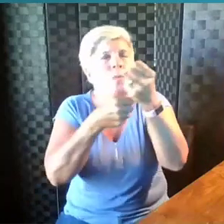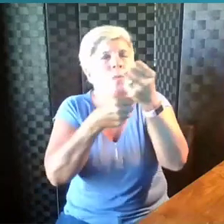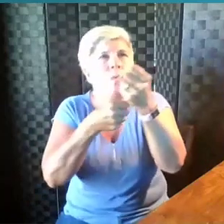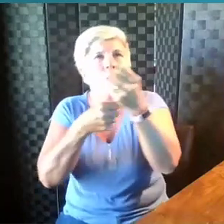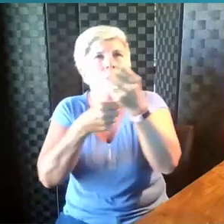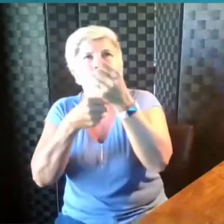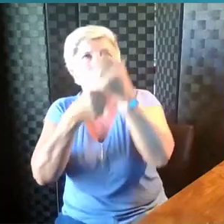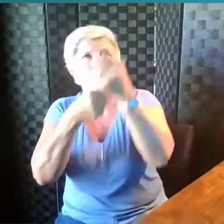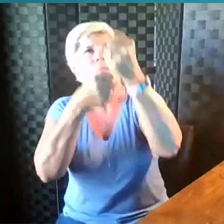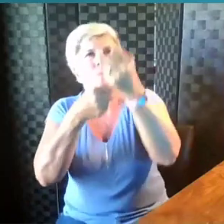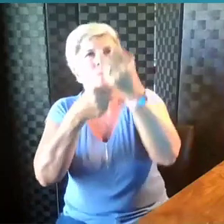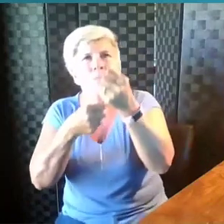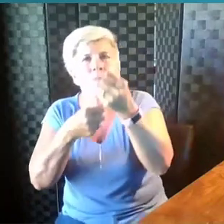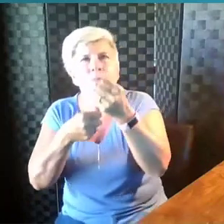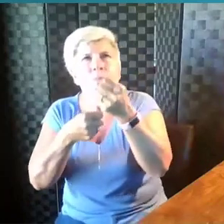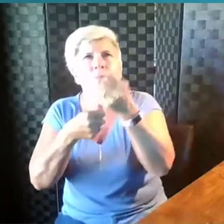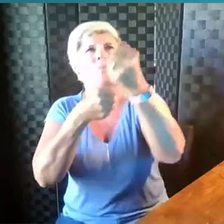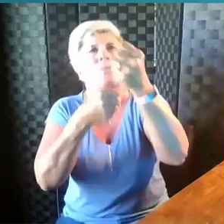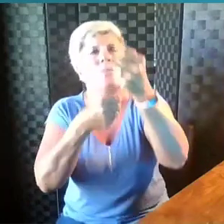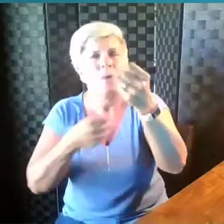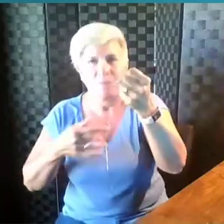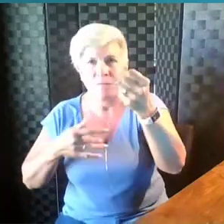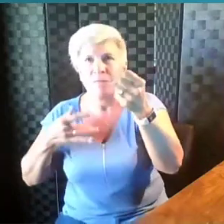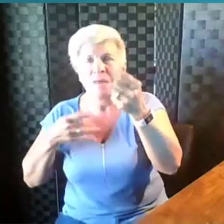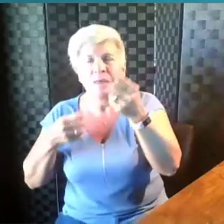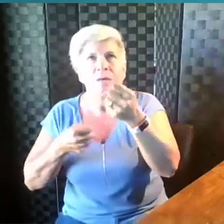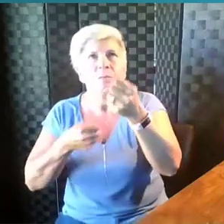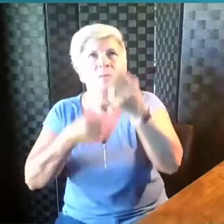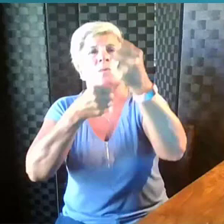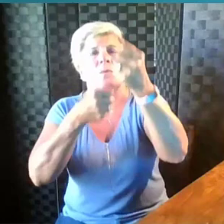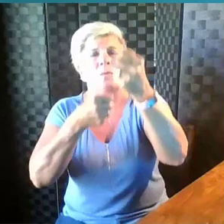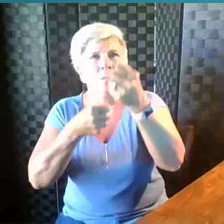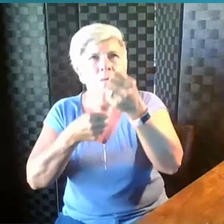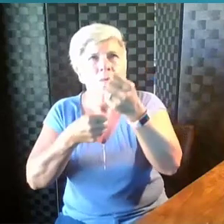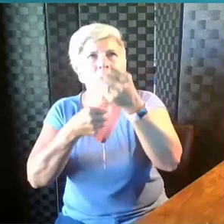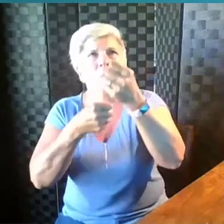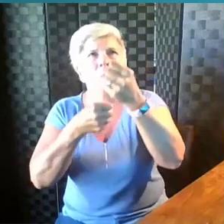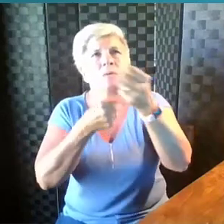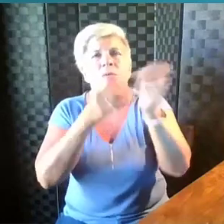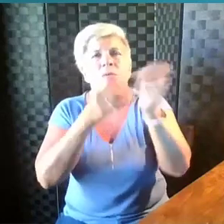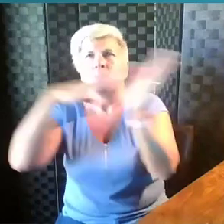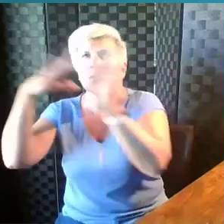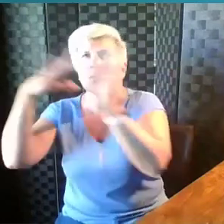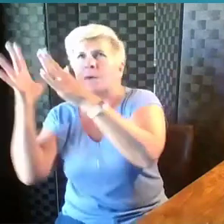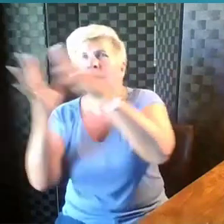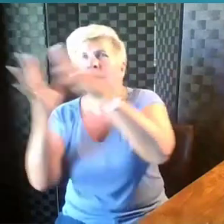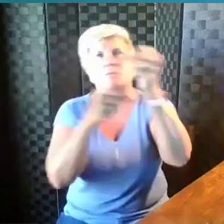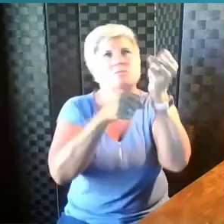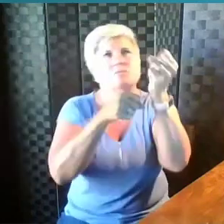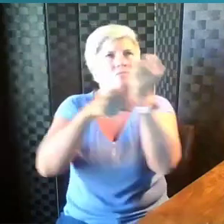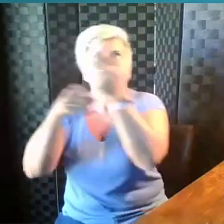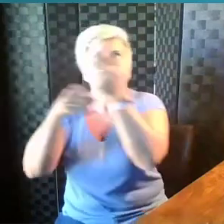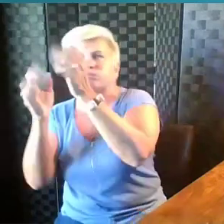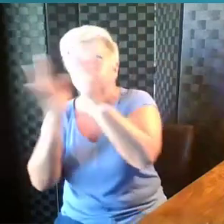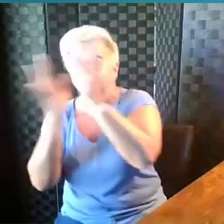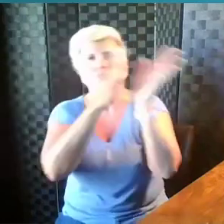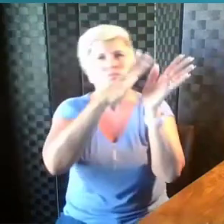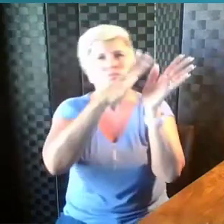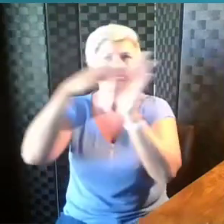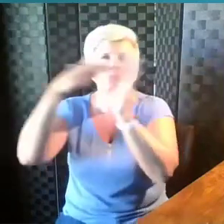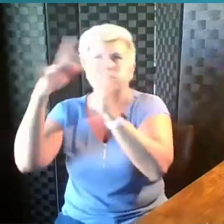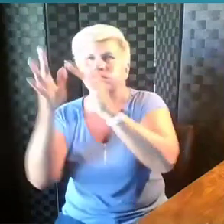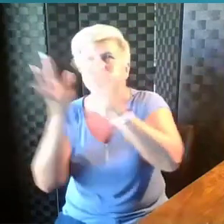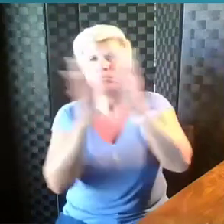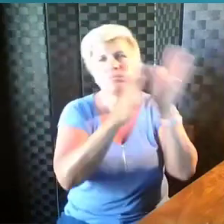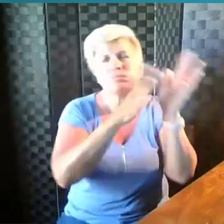the pull of that big balloon. Imagine that the wind pushes it from side to side.